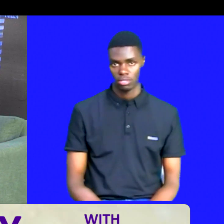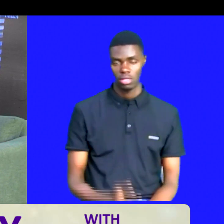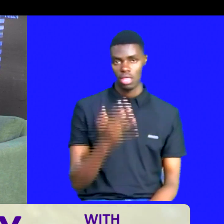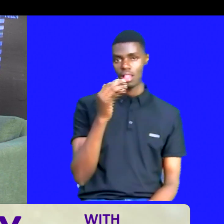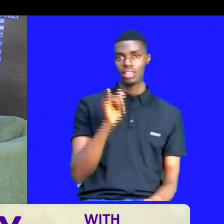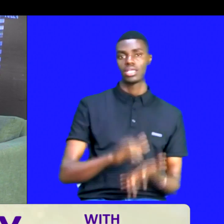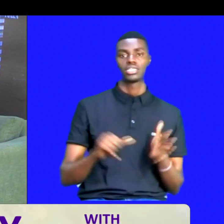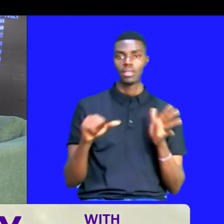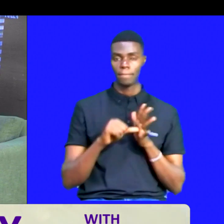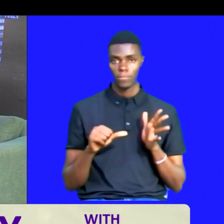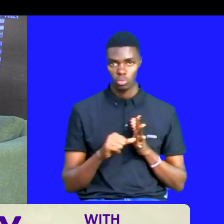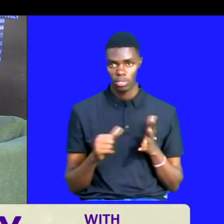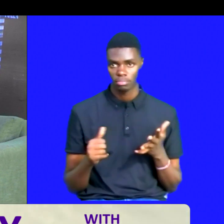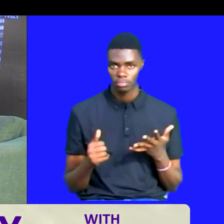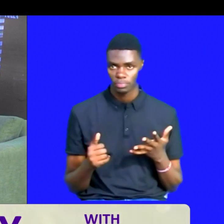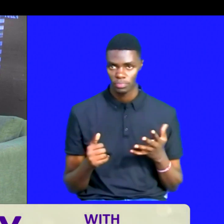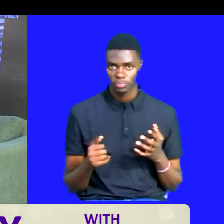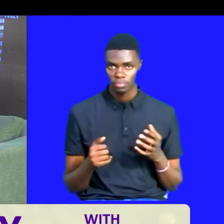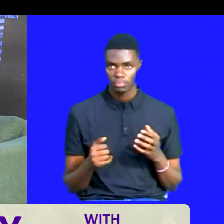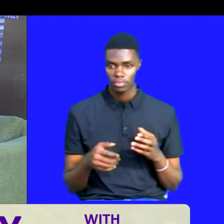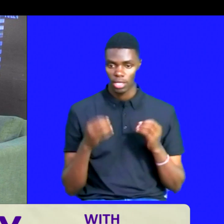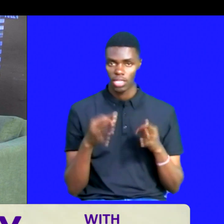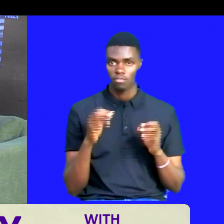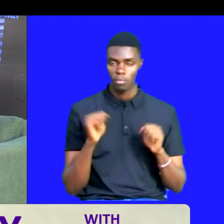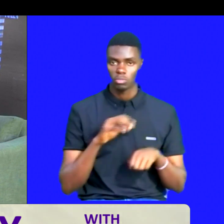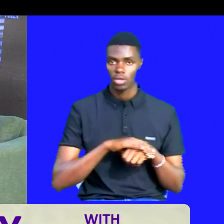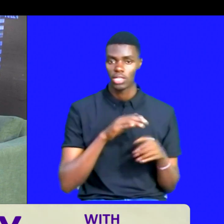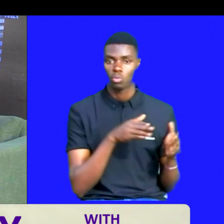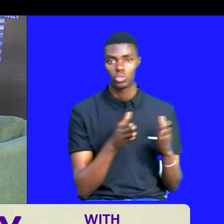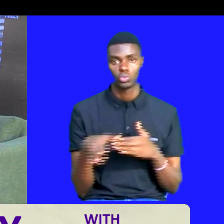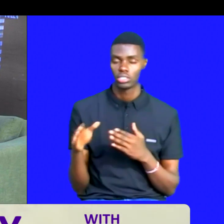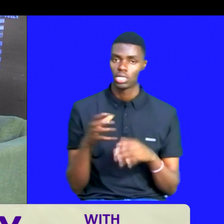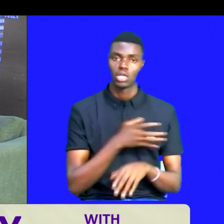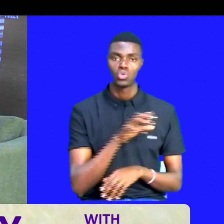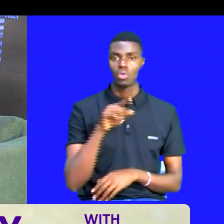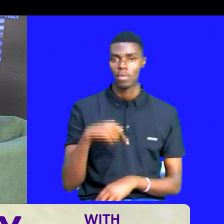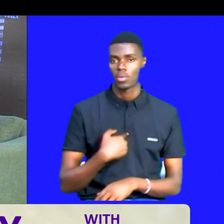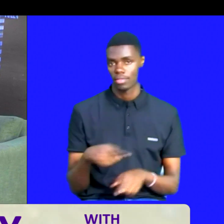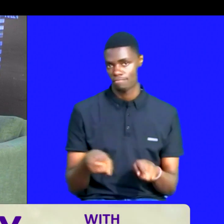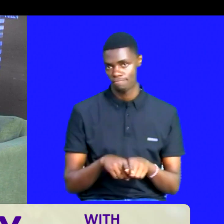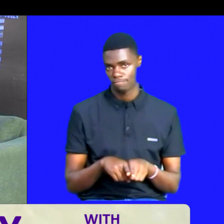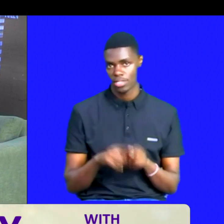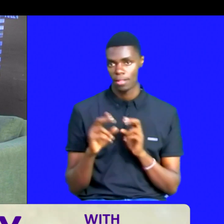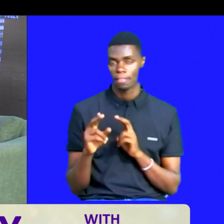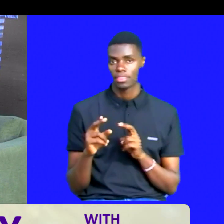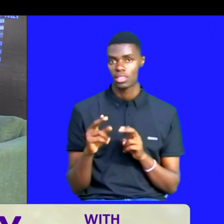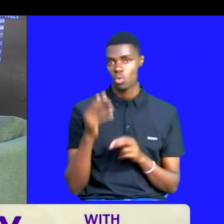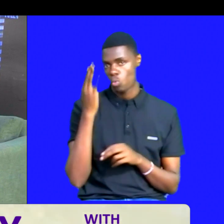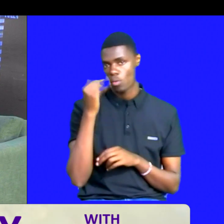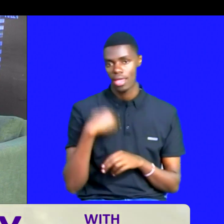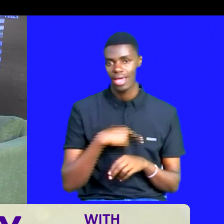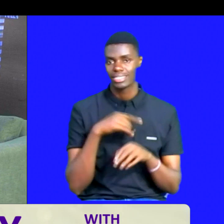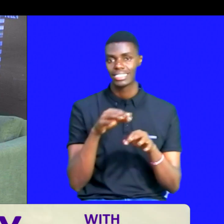even to us, even if we can again get this opportunity to empower ourselves? Yes. In the long run, because we will not be on the